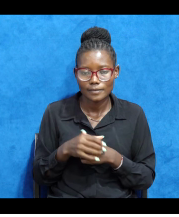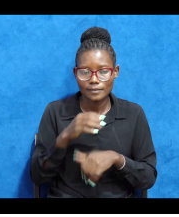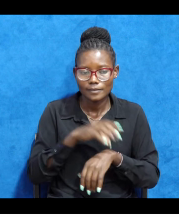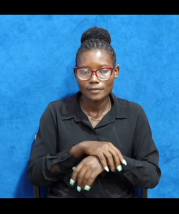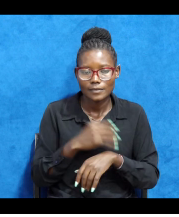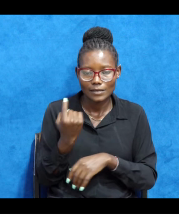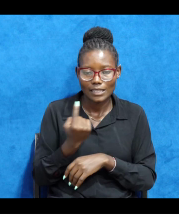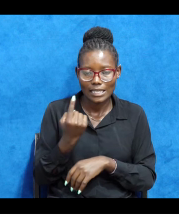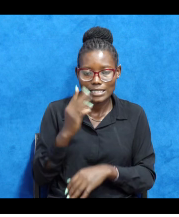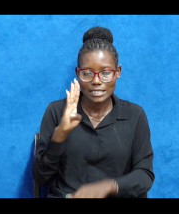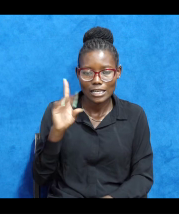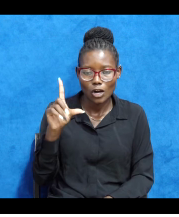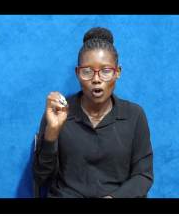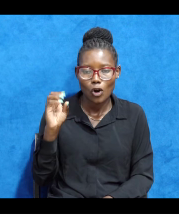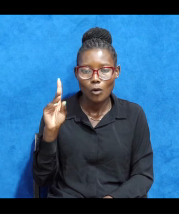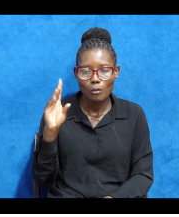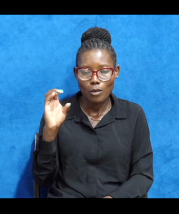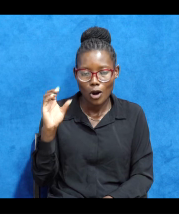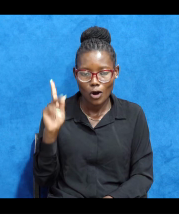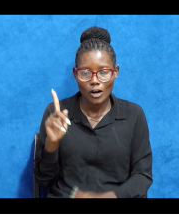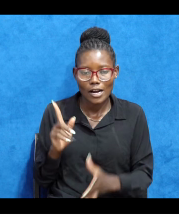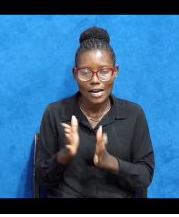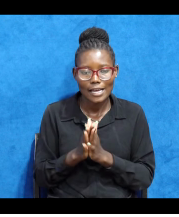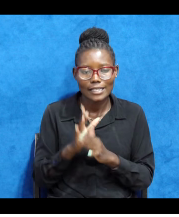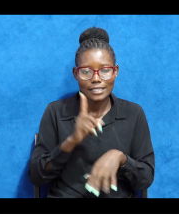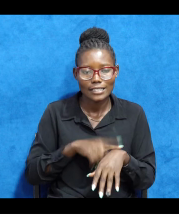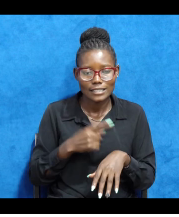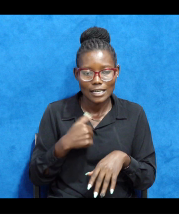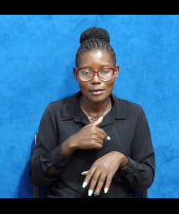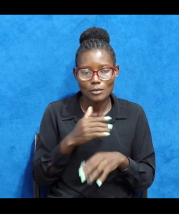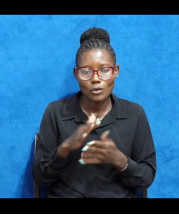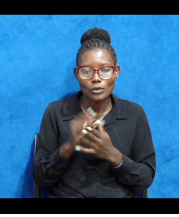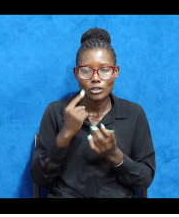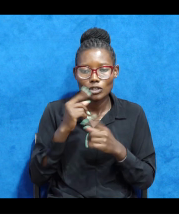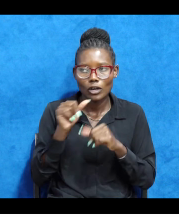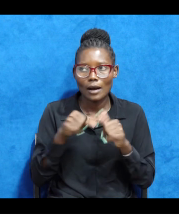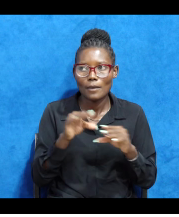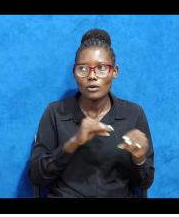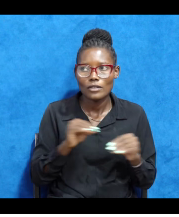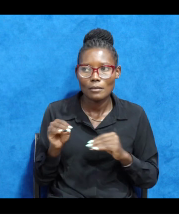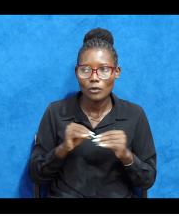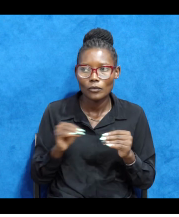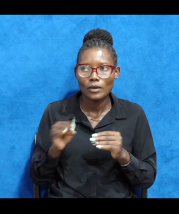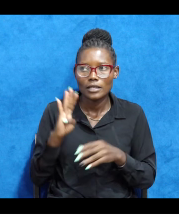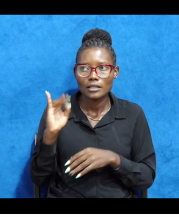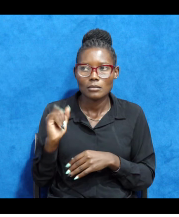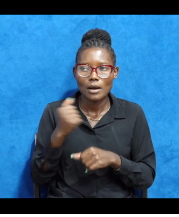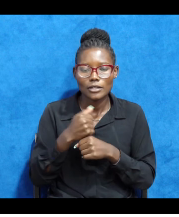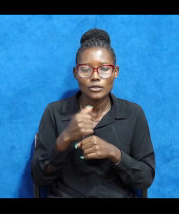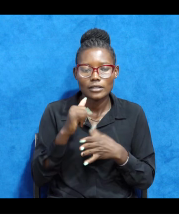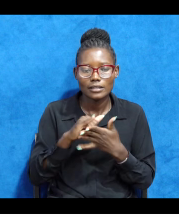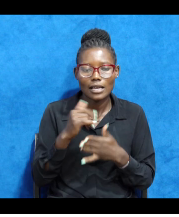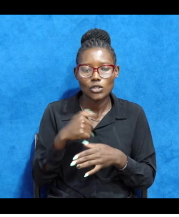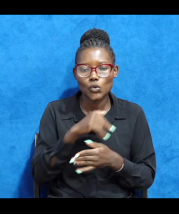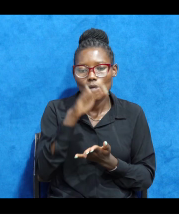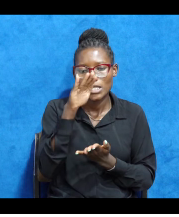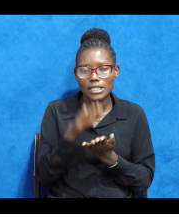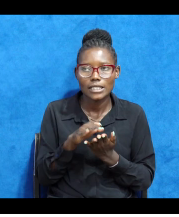going to de-emphasize some important variables that take place during the competition. So what we do with this